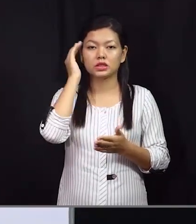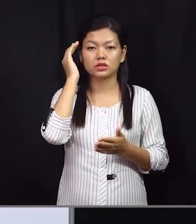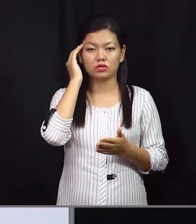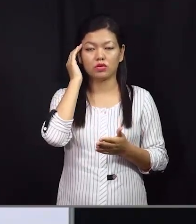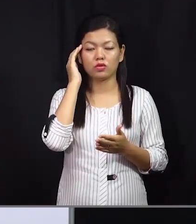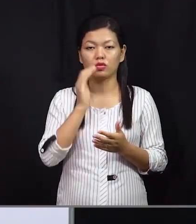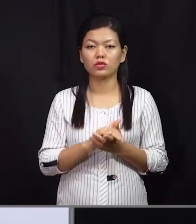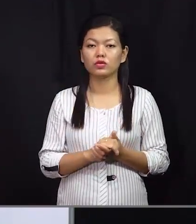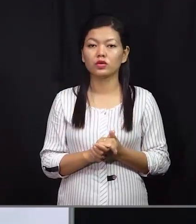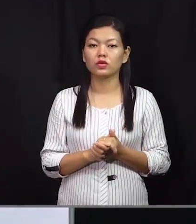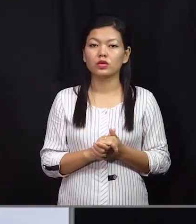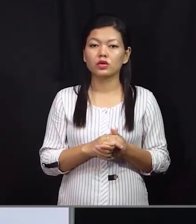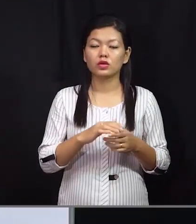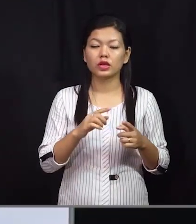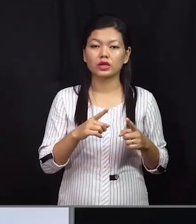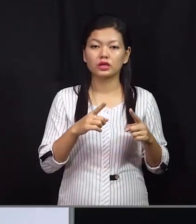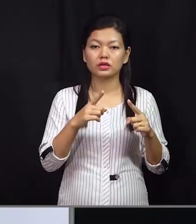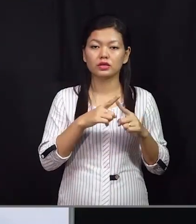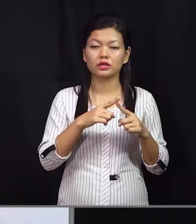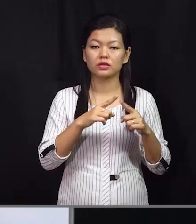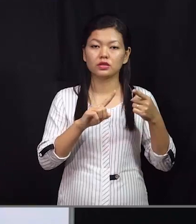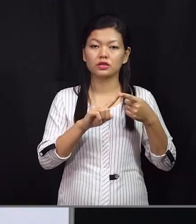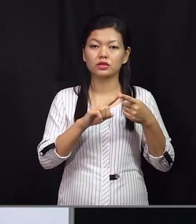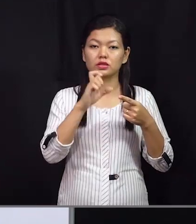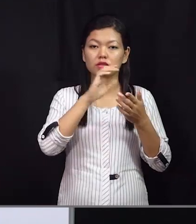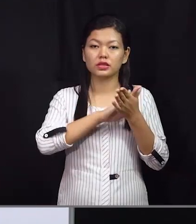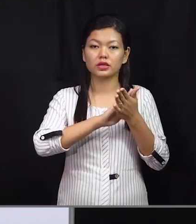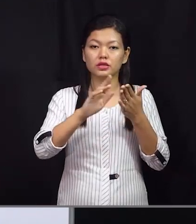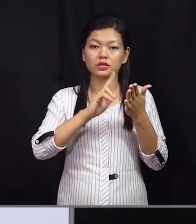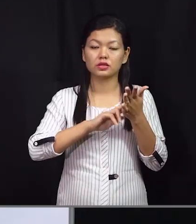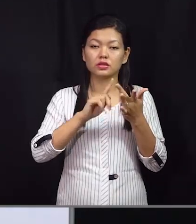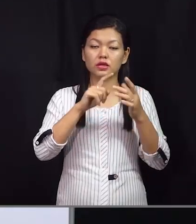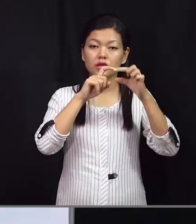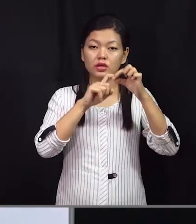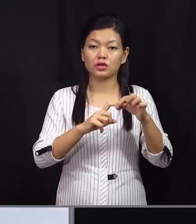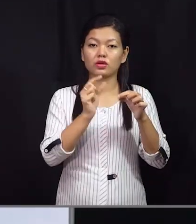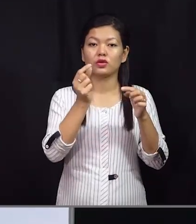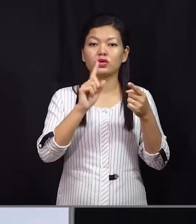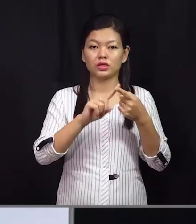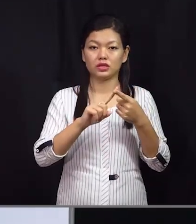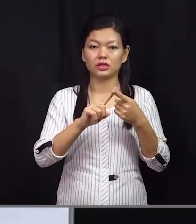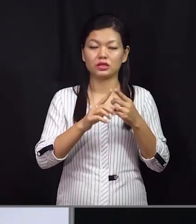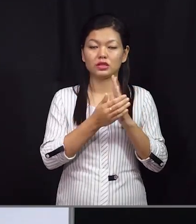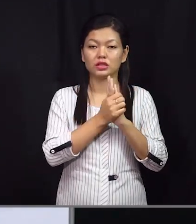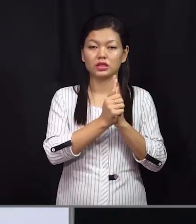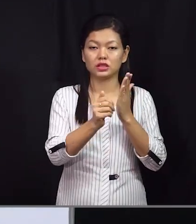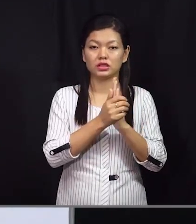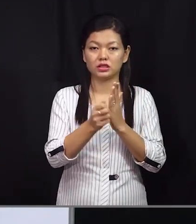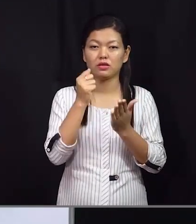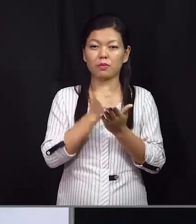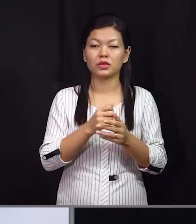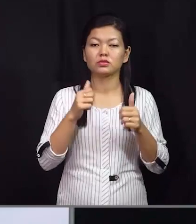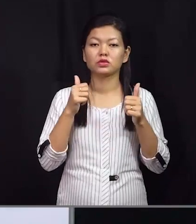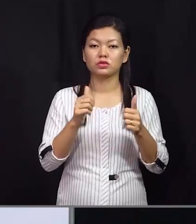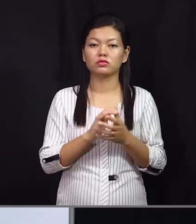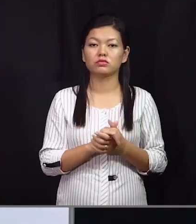body of specialized knowledge and technique. That means what? Professionals should have a specialized knowledge and technical skills. That means an